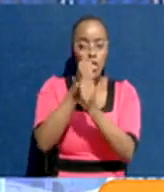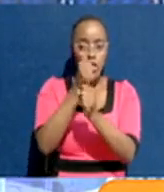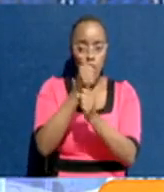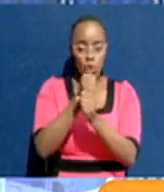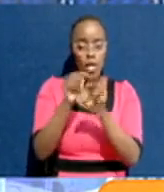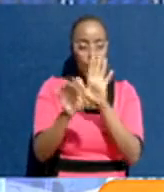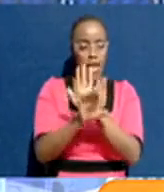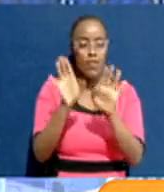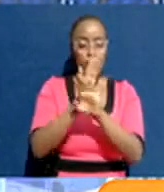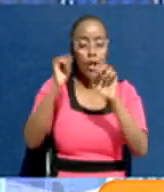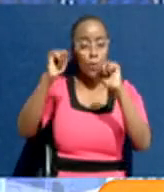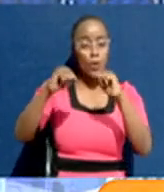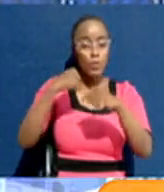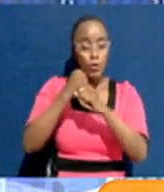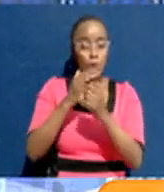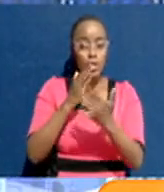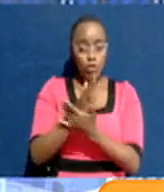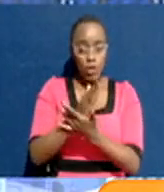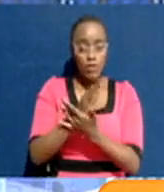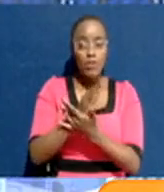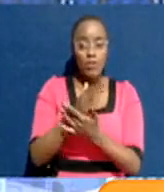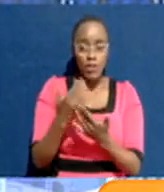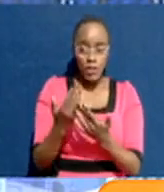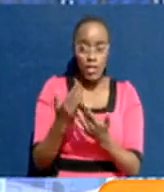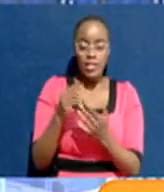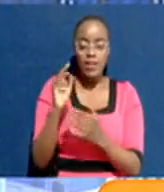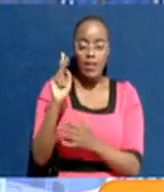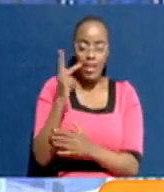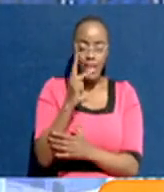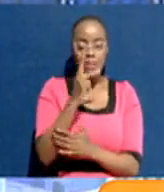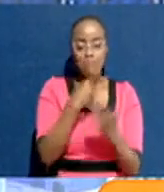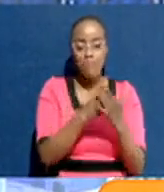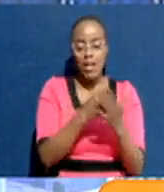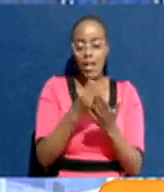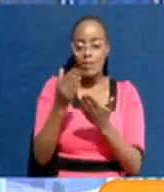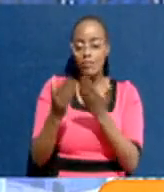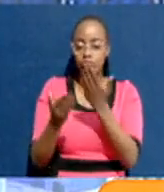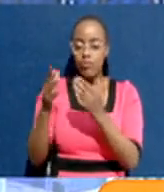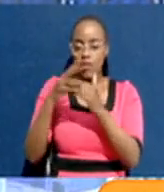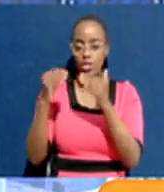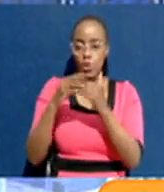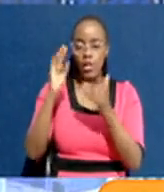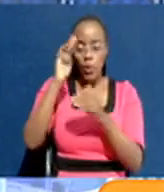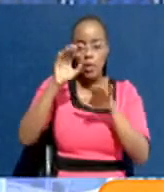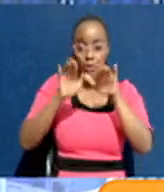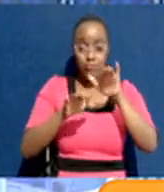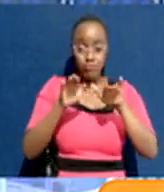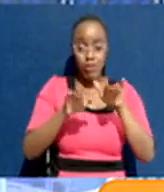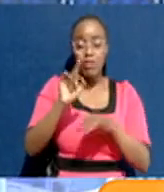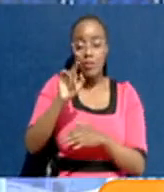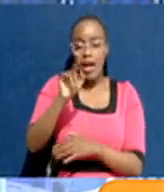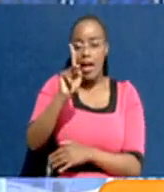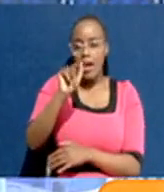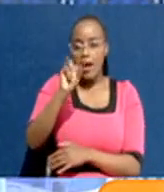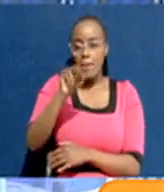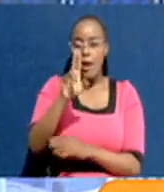kila juhudi kuhakikisha kwamba thamani ya shilingi ya Kenya kwa dola Marekani haishuki zaidi. Thugge pia amesema kwamba mali